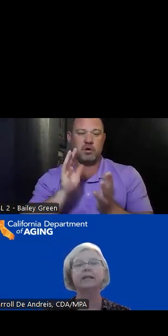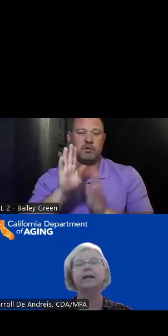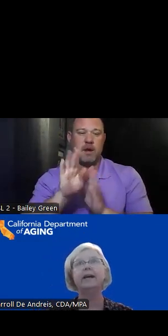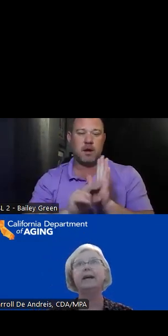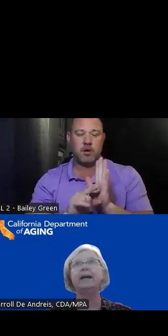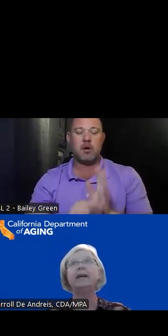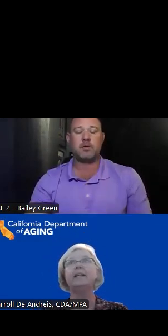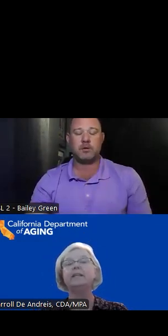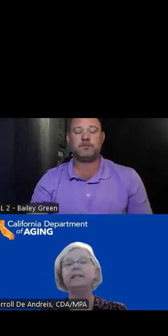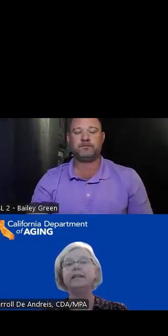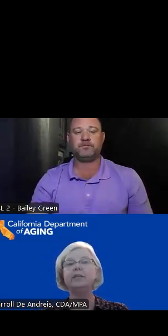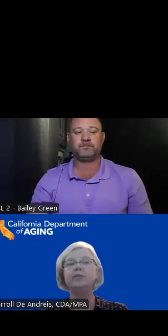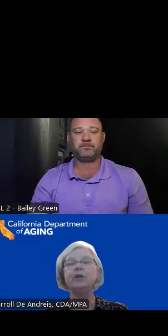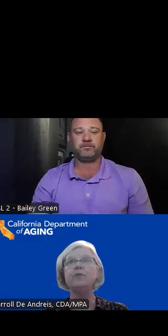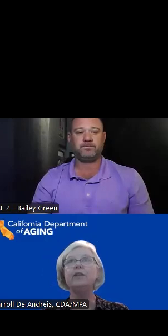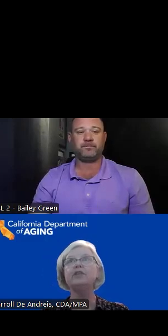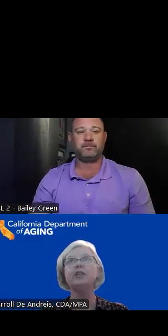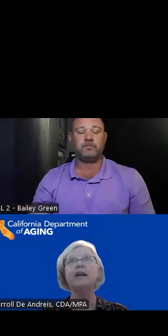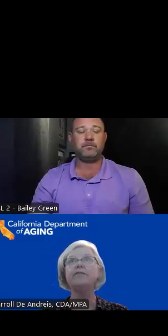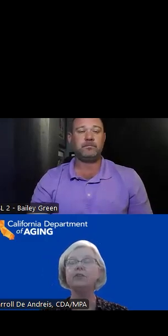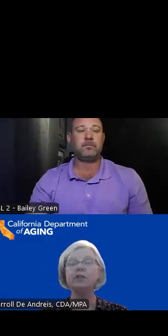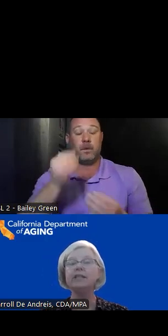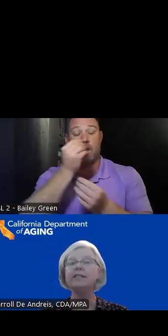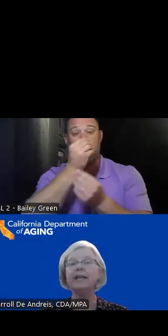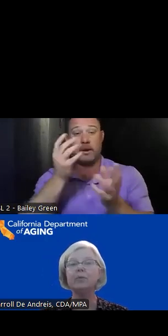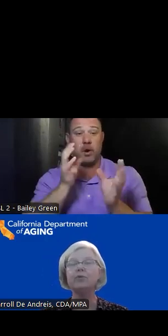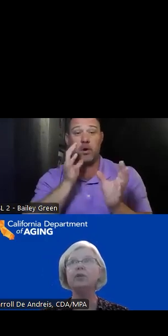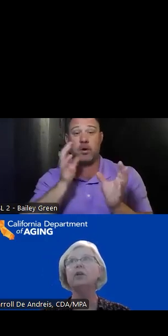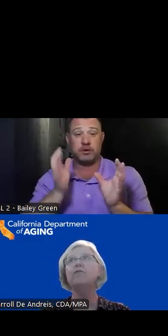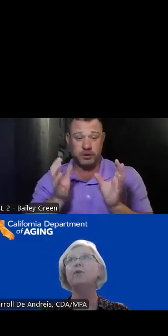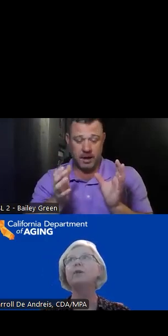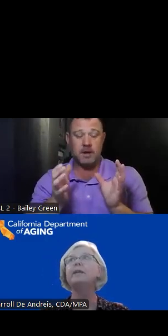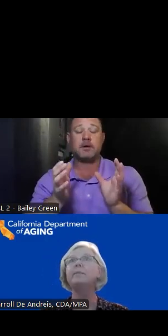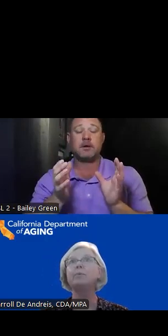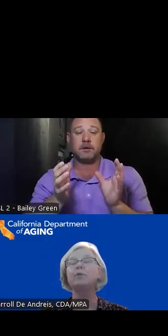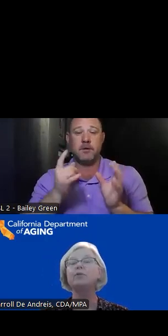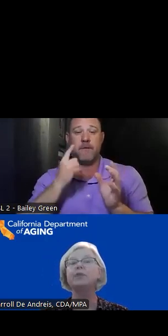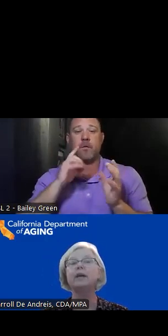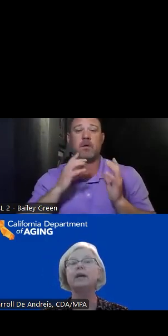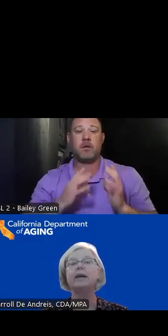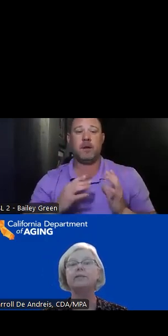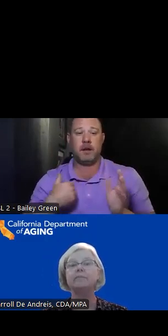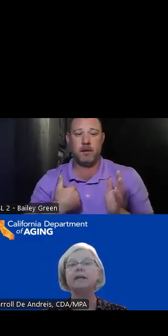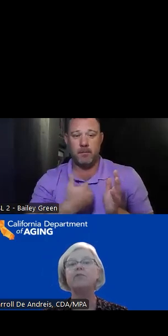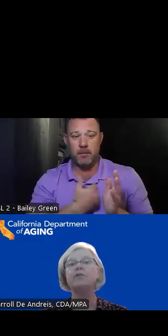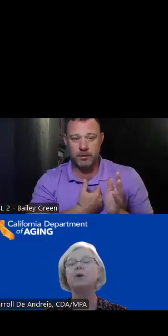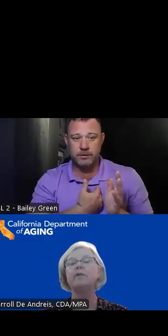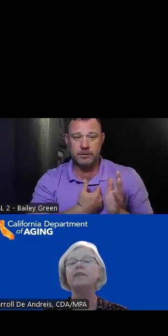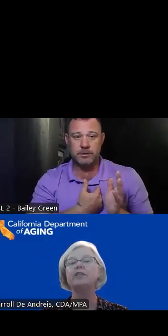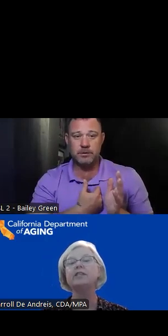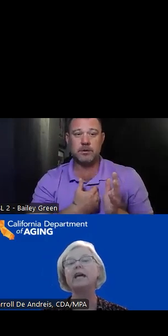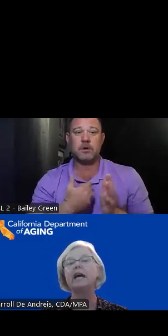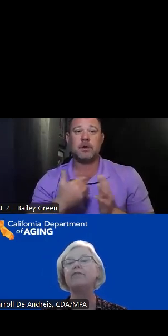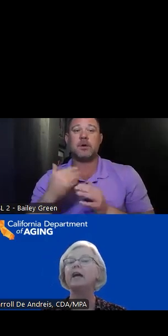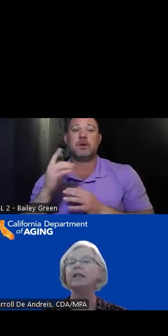noises. Letting you know that the chat function is enabled for committee members, California Department